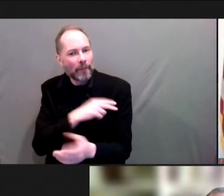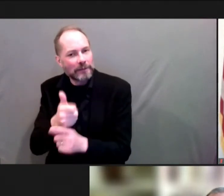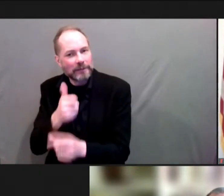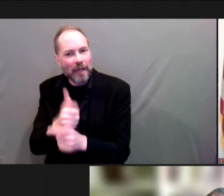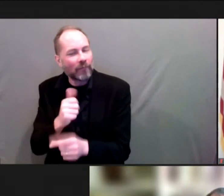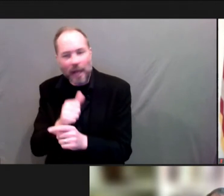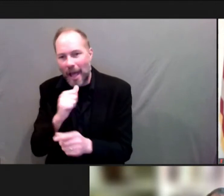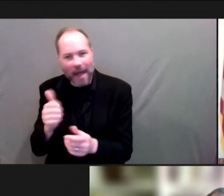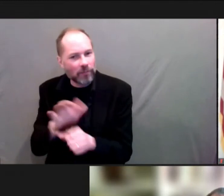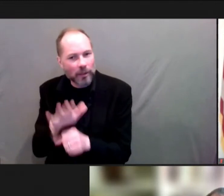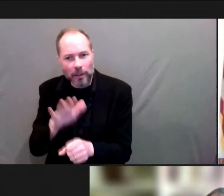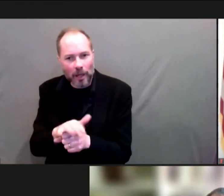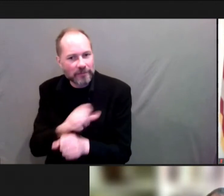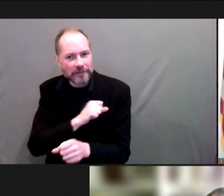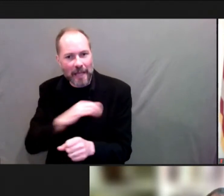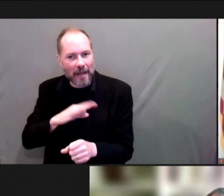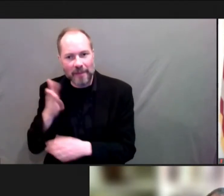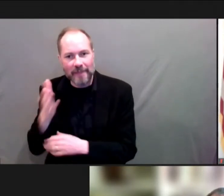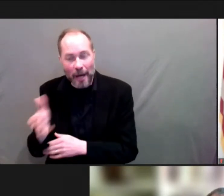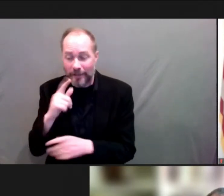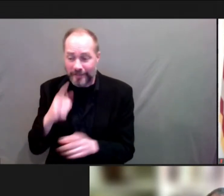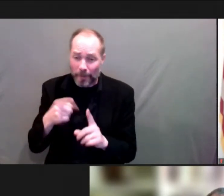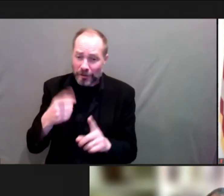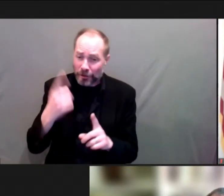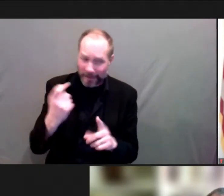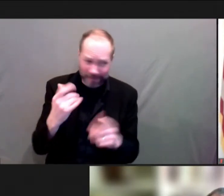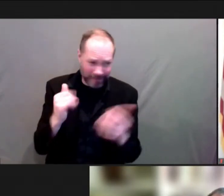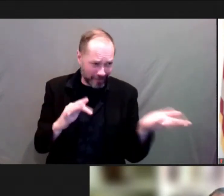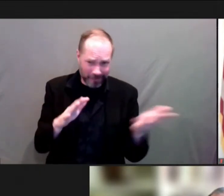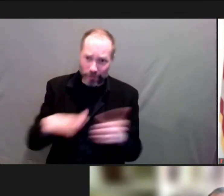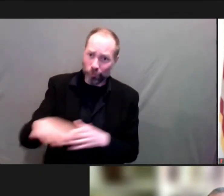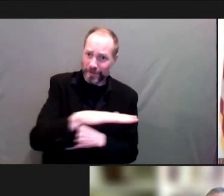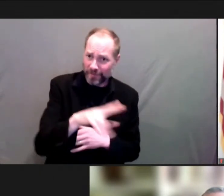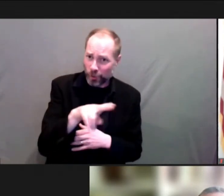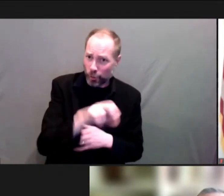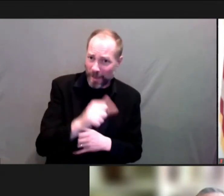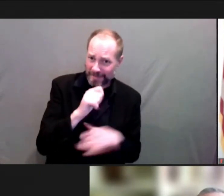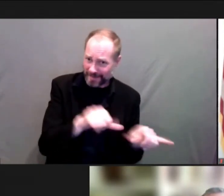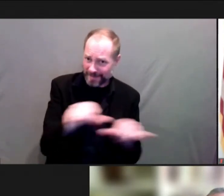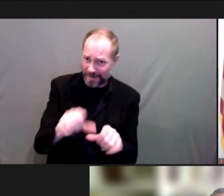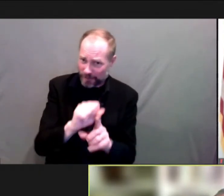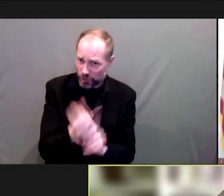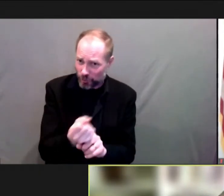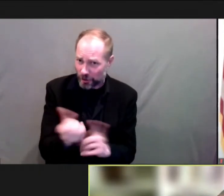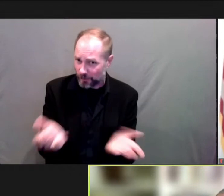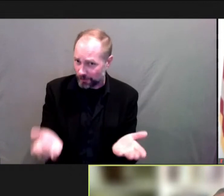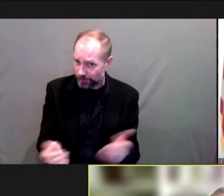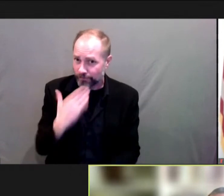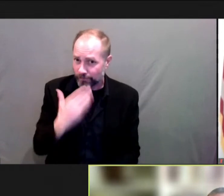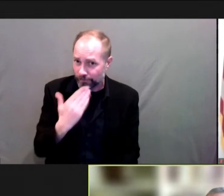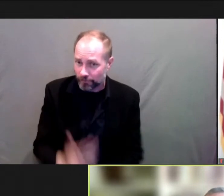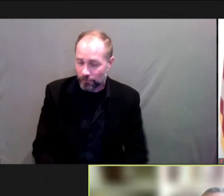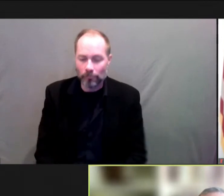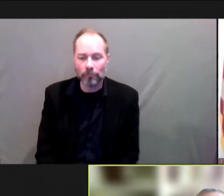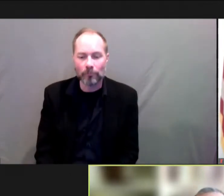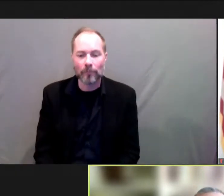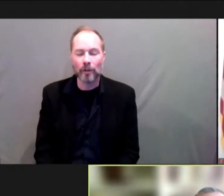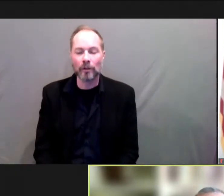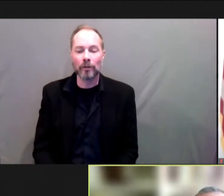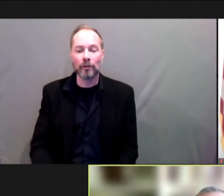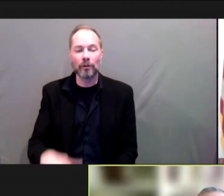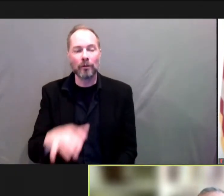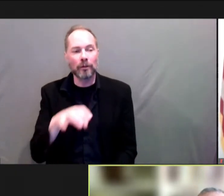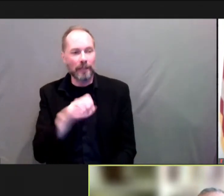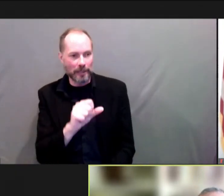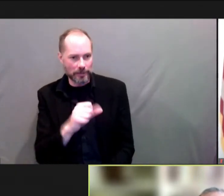country is in a fairly similar circumstance? Thank you. Yes, I haven't seen